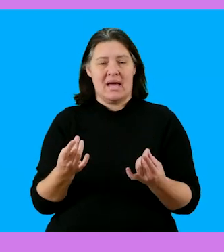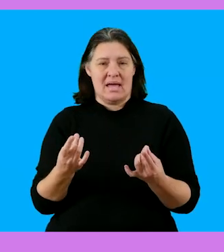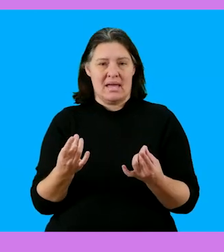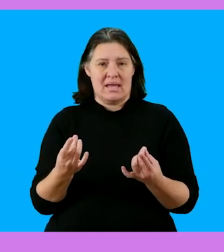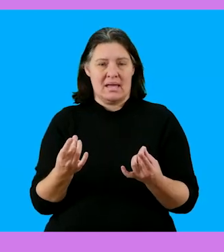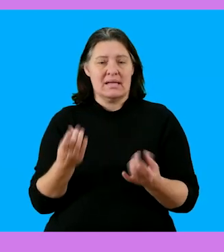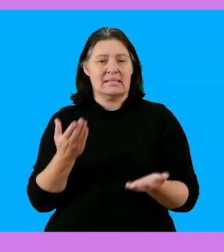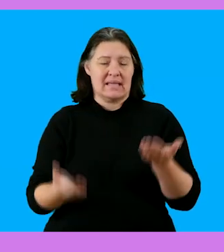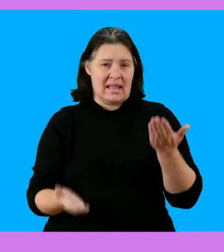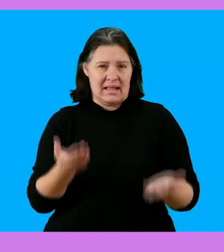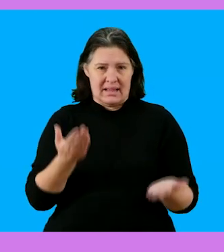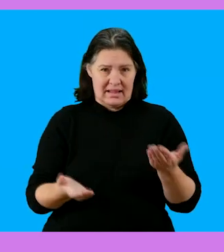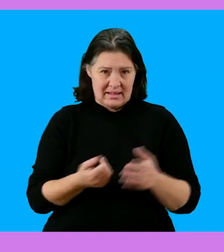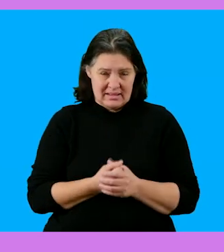number